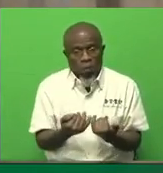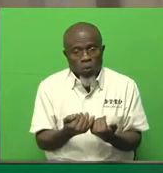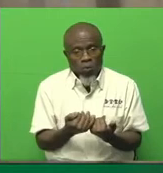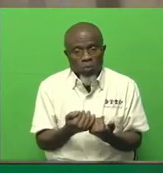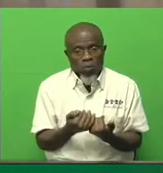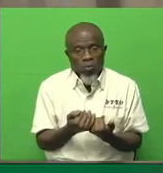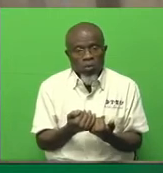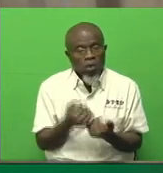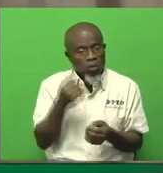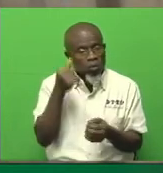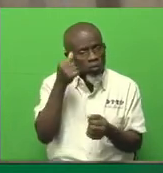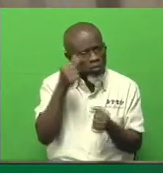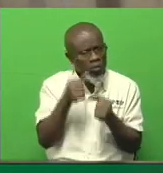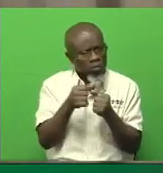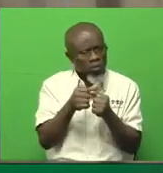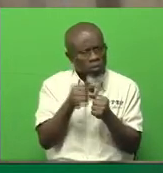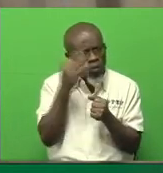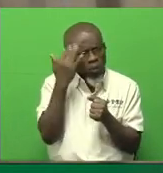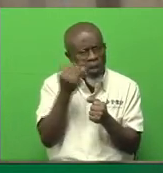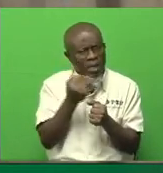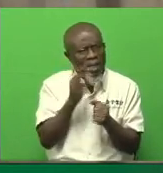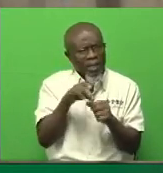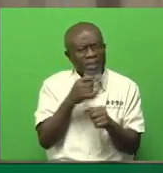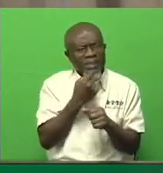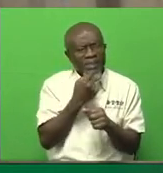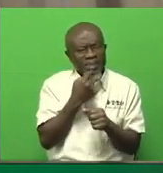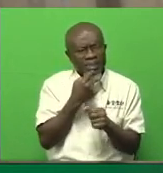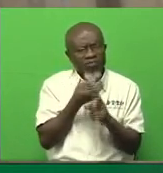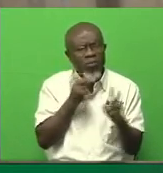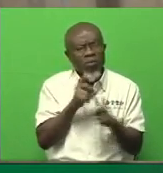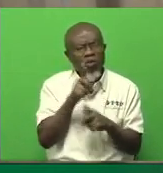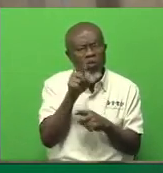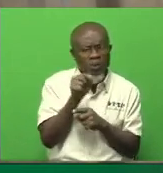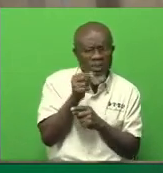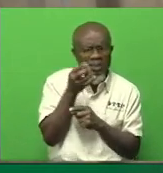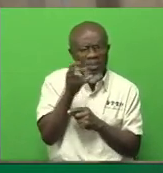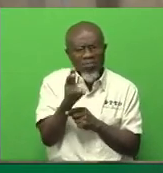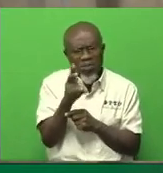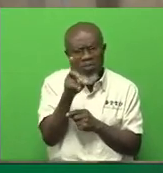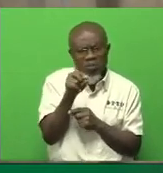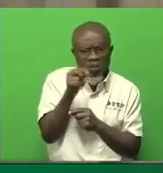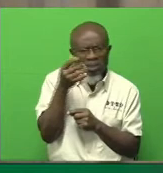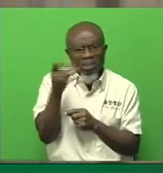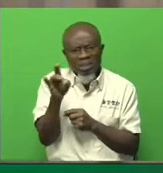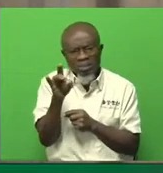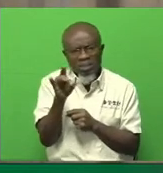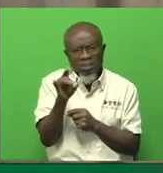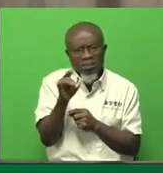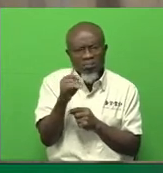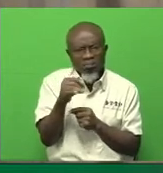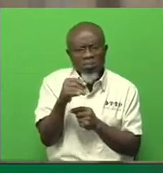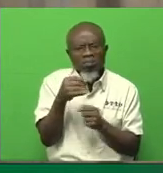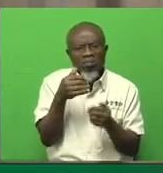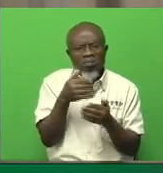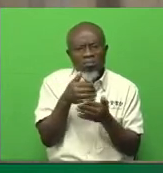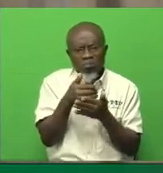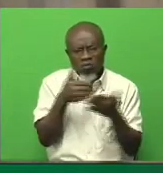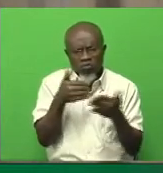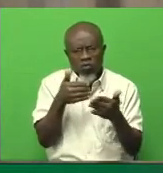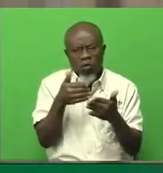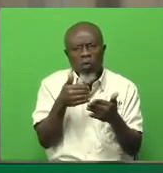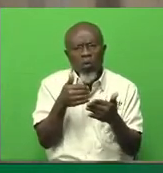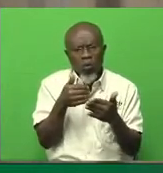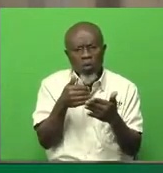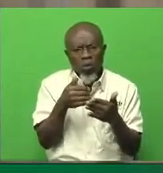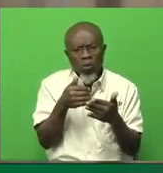able to reference things from 2017 and 2018 on the previous Minister it's because while we have